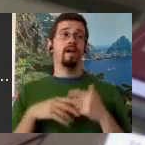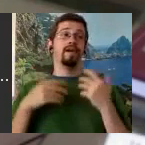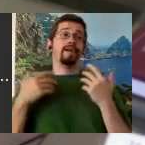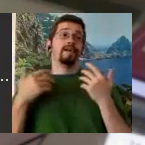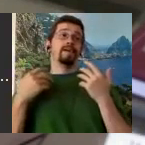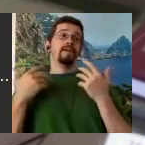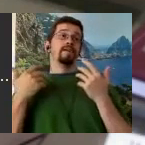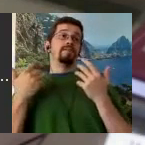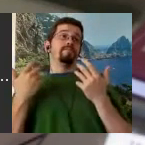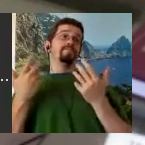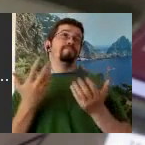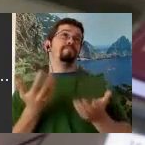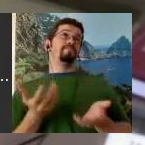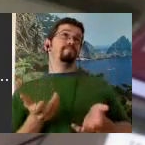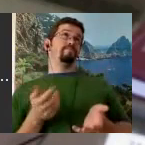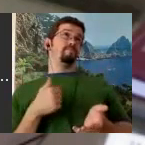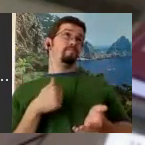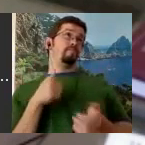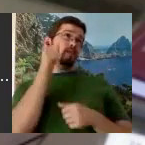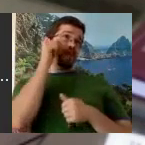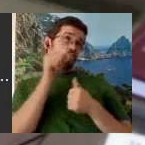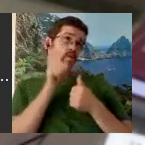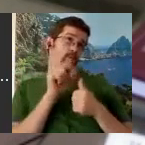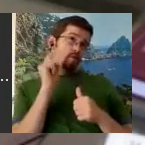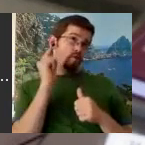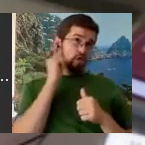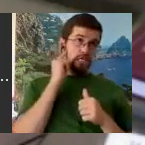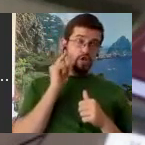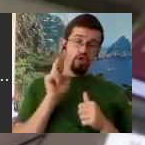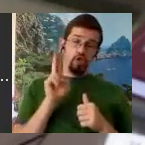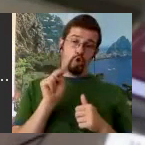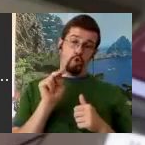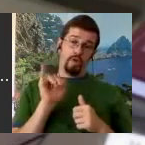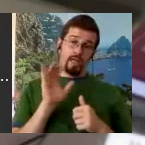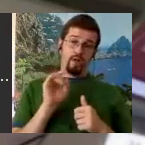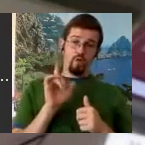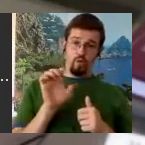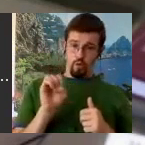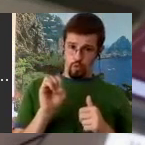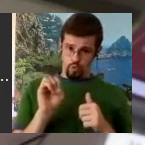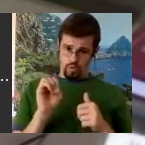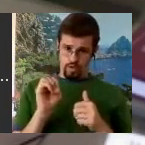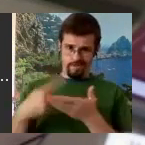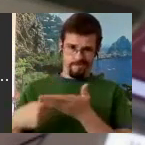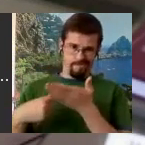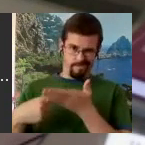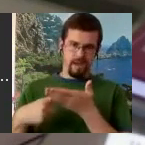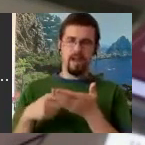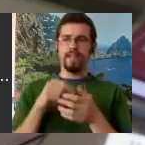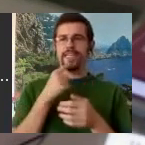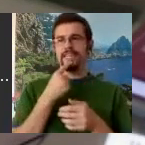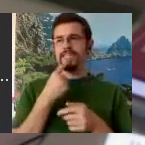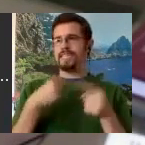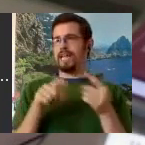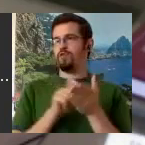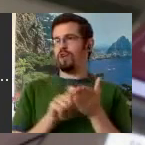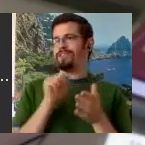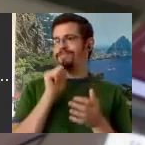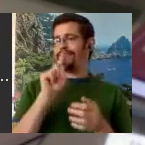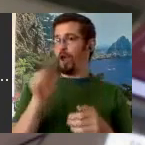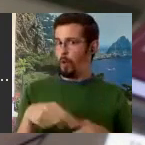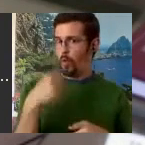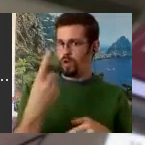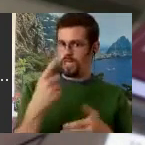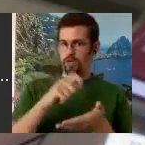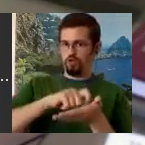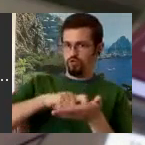I remember hearing about it on the Unicode list that SignWriting wasn't the only font that wanted two colors, or the only script even. I